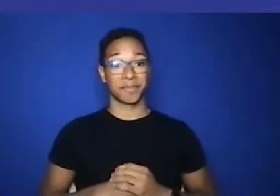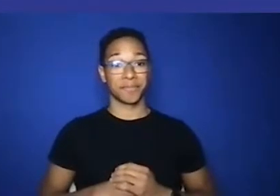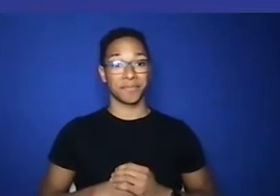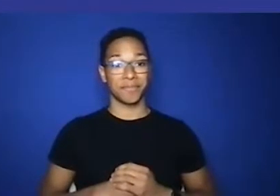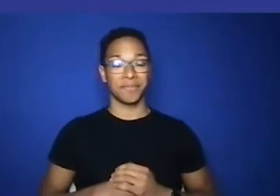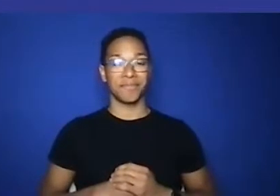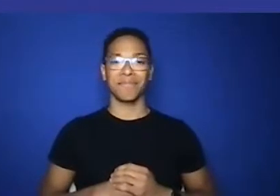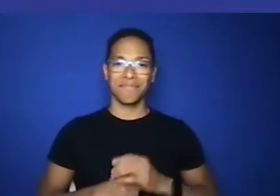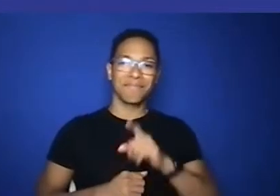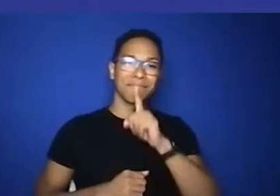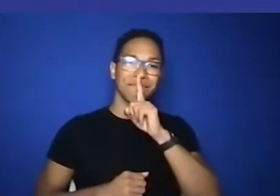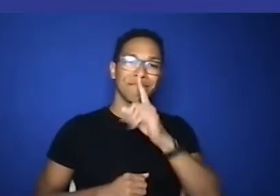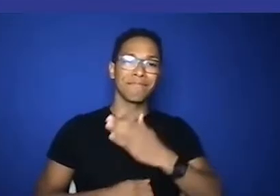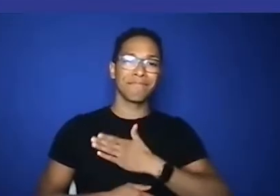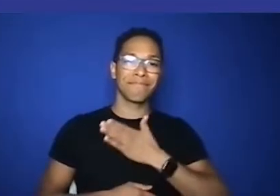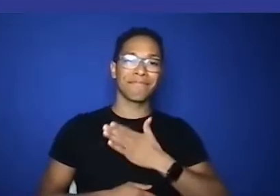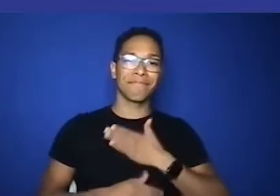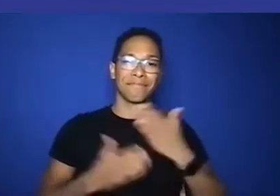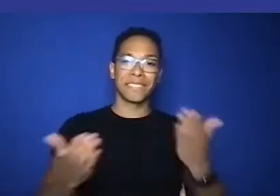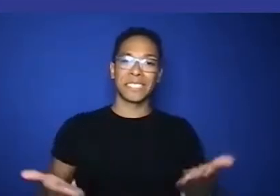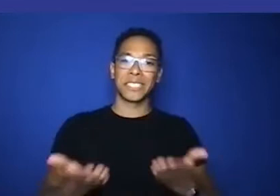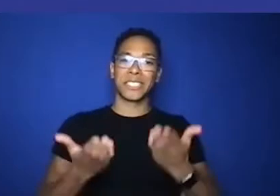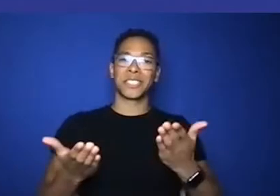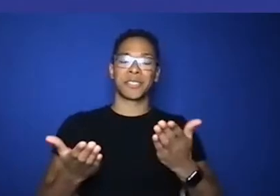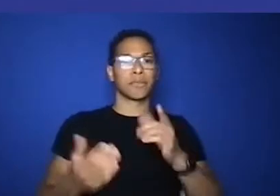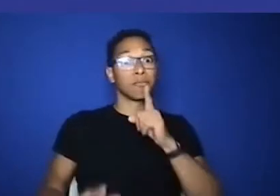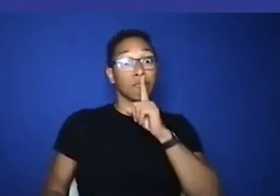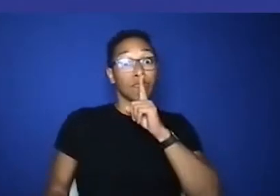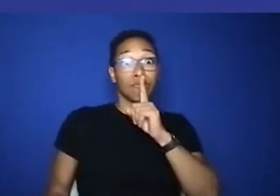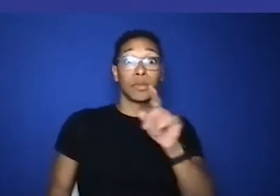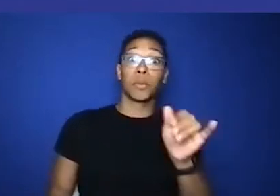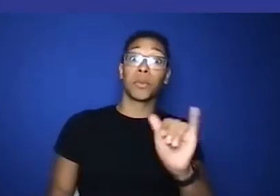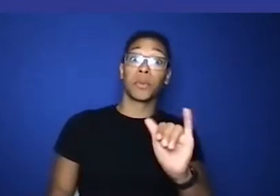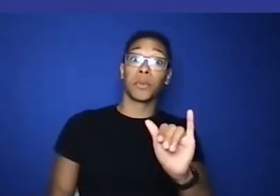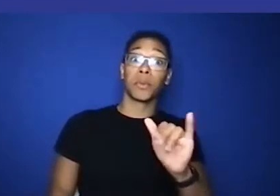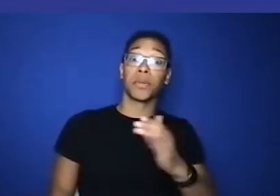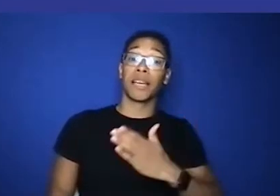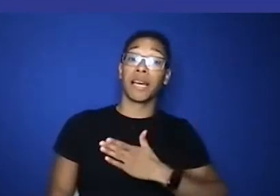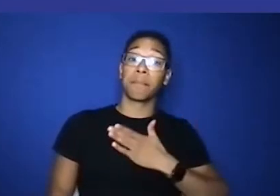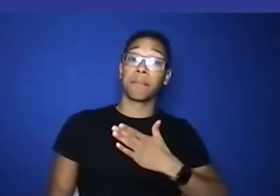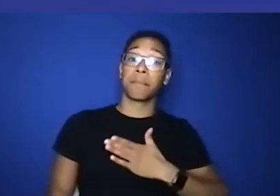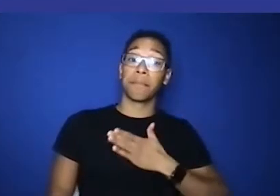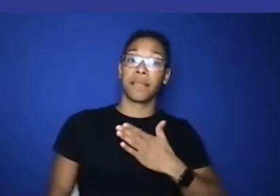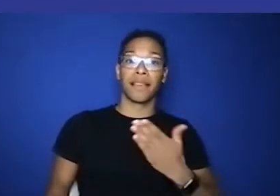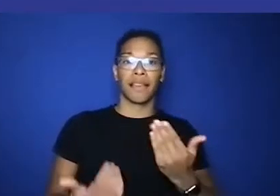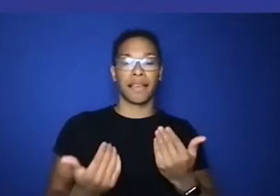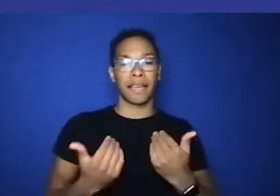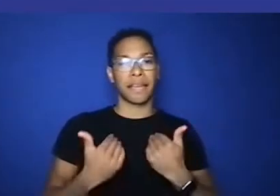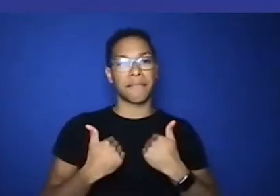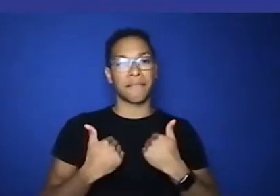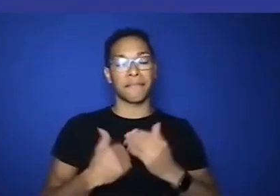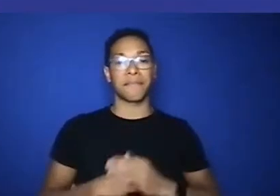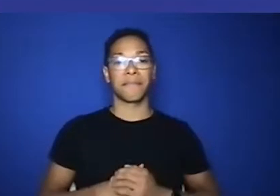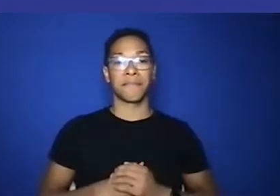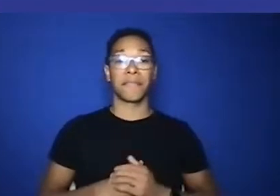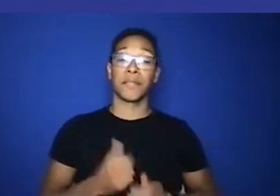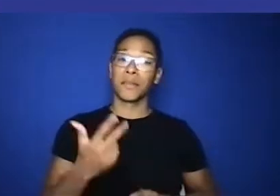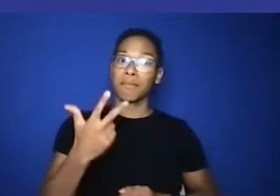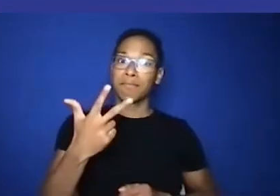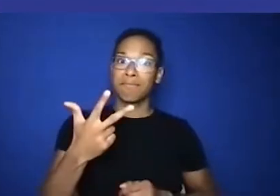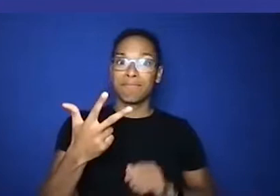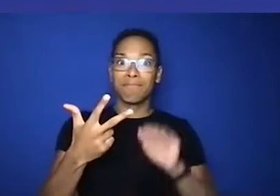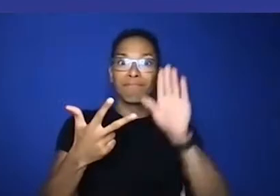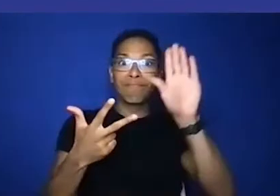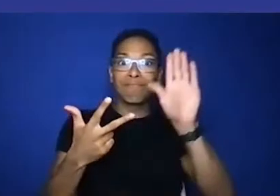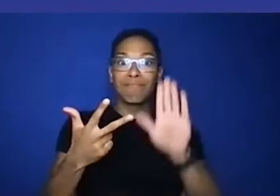Yes, really happy to be here and really happy to have these three brilliant people join